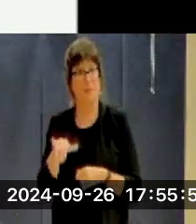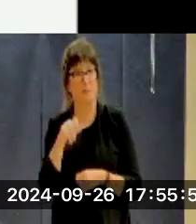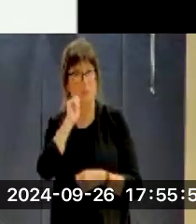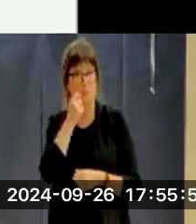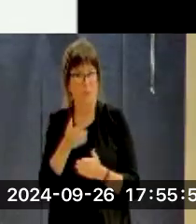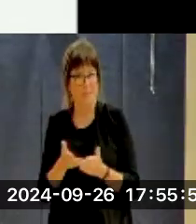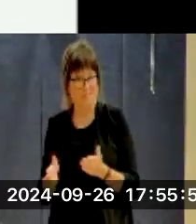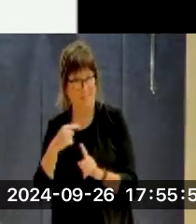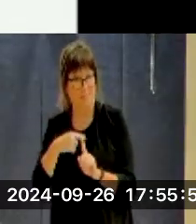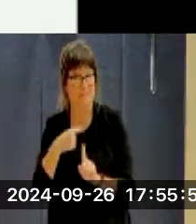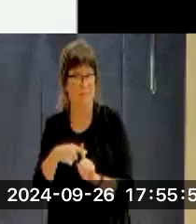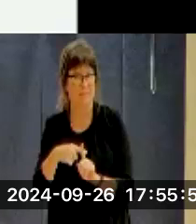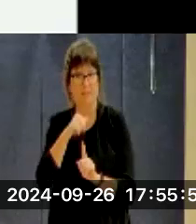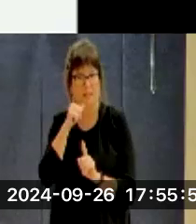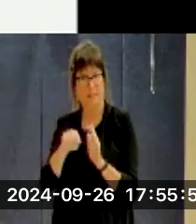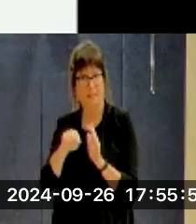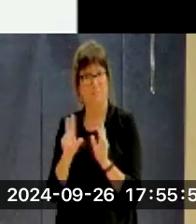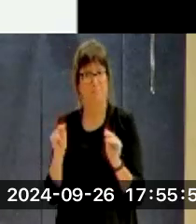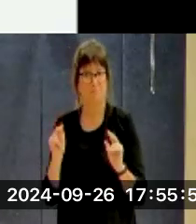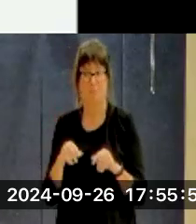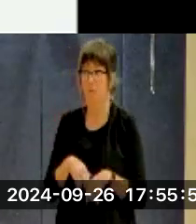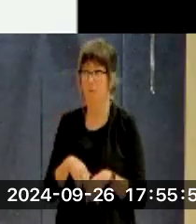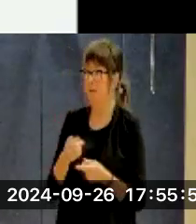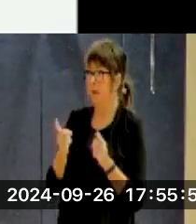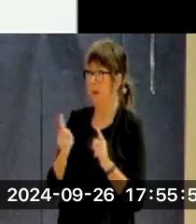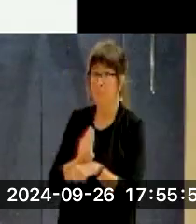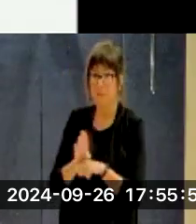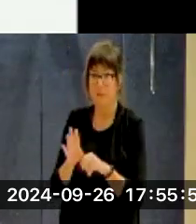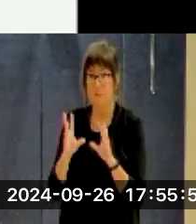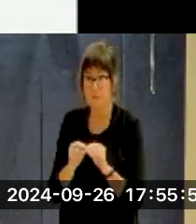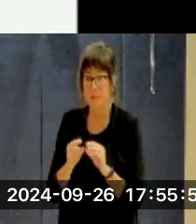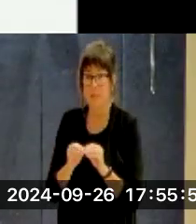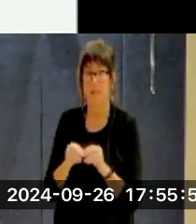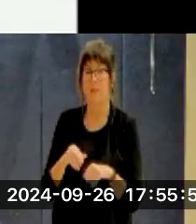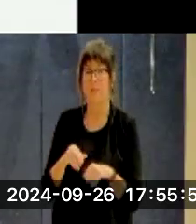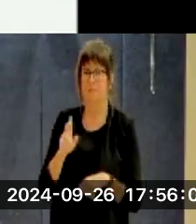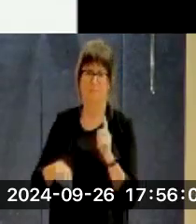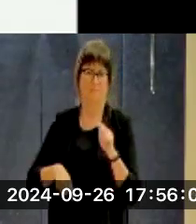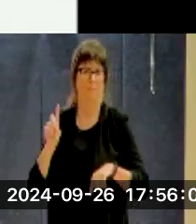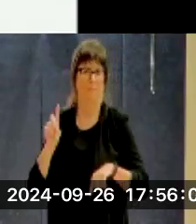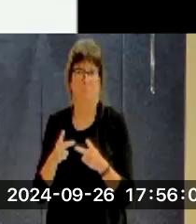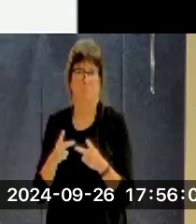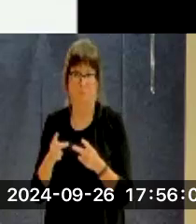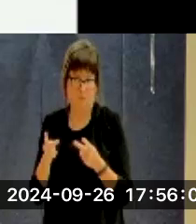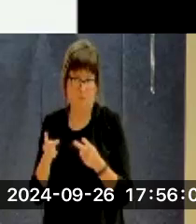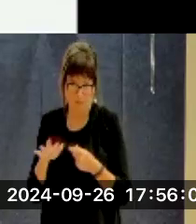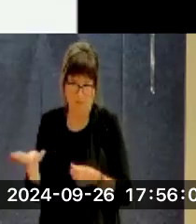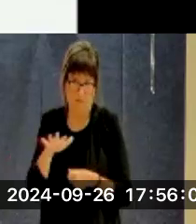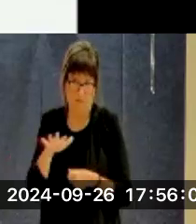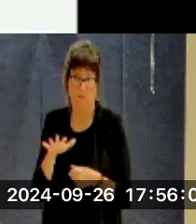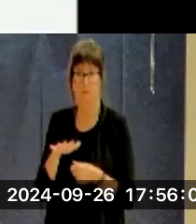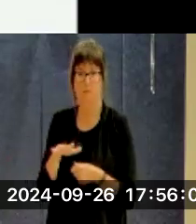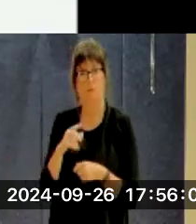when we do it at business meetings, or when we do this at all different spaces that we're in on a